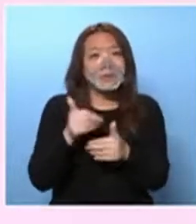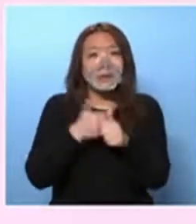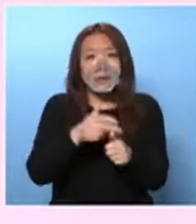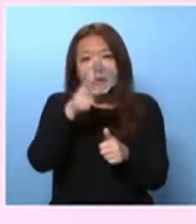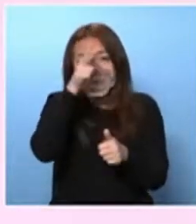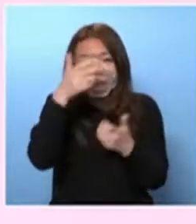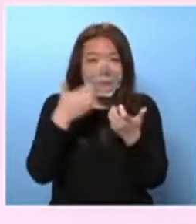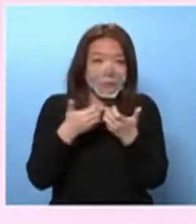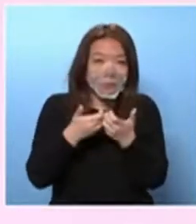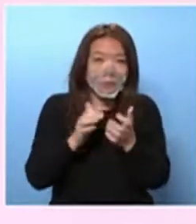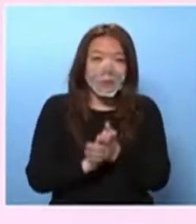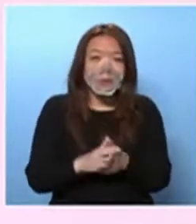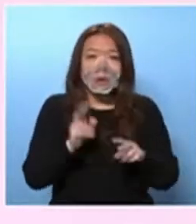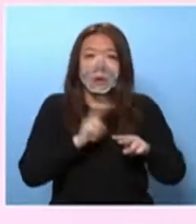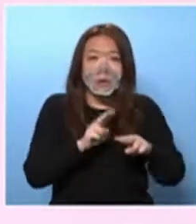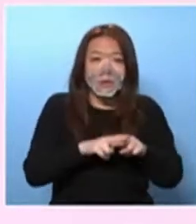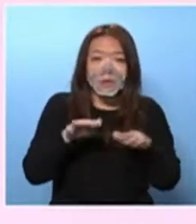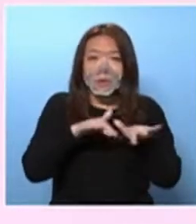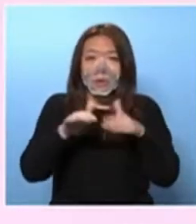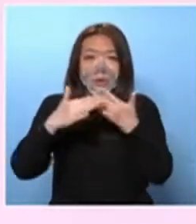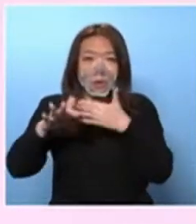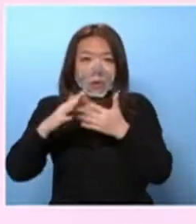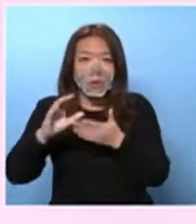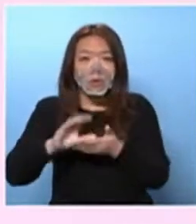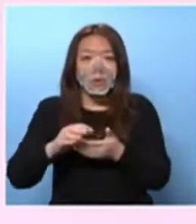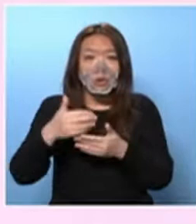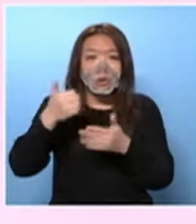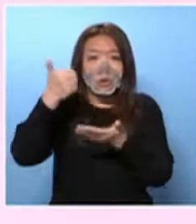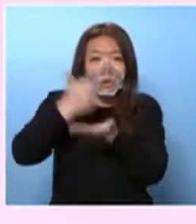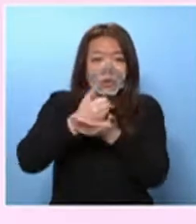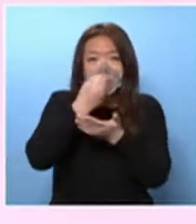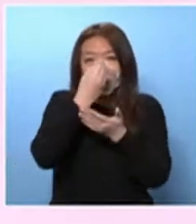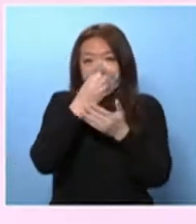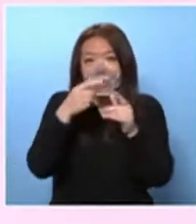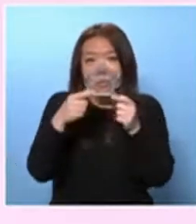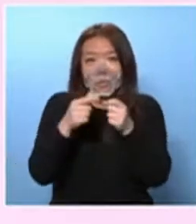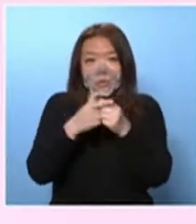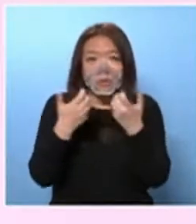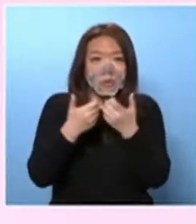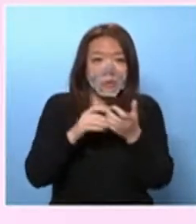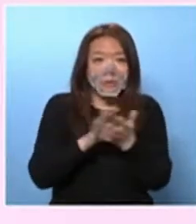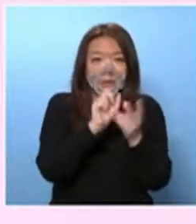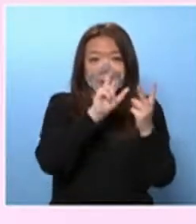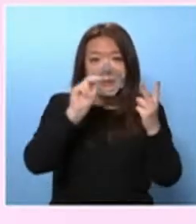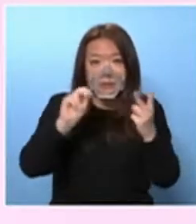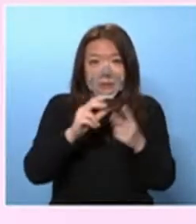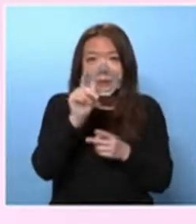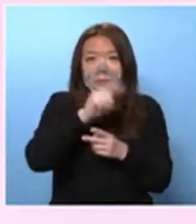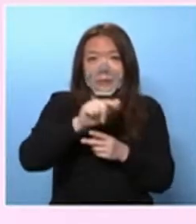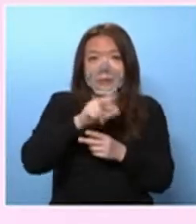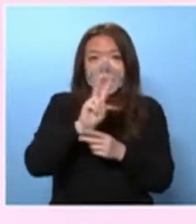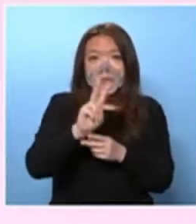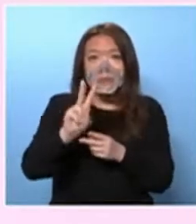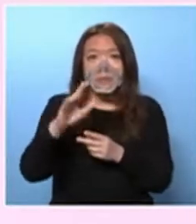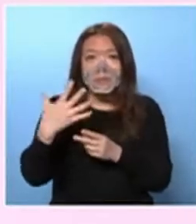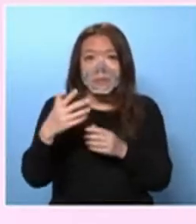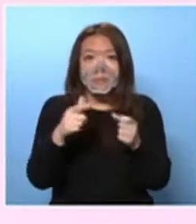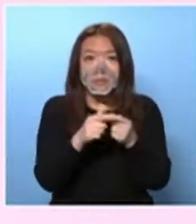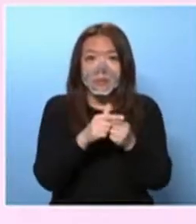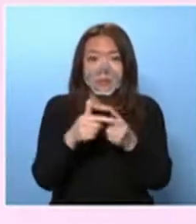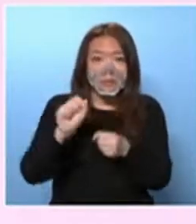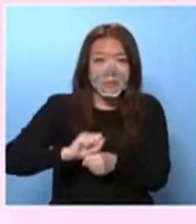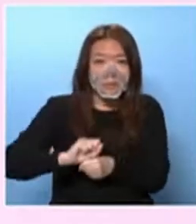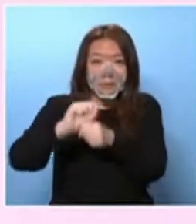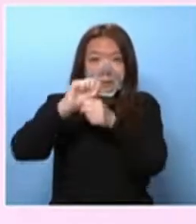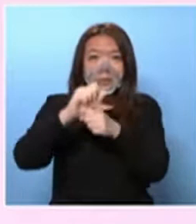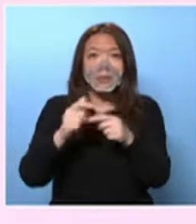growth. Hong Kong's appeal to foreign investment is beyond question. According to a survey conducted by the government, the number of mainland and overseas companies in Hong